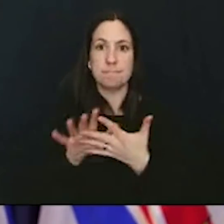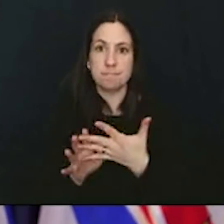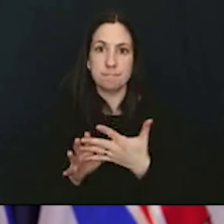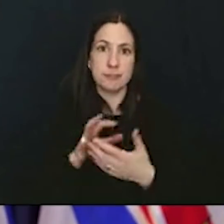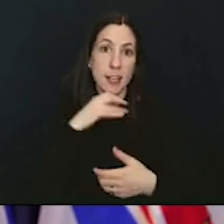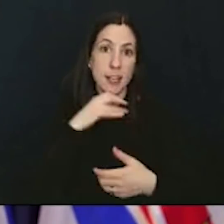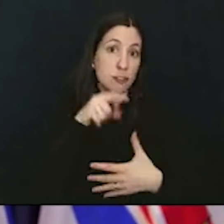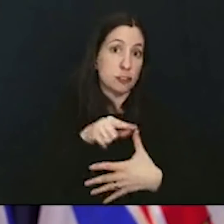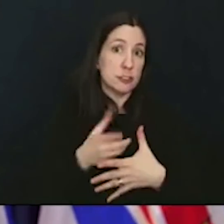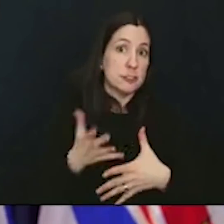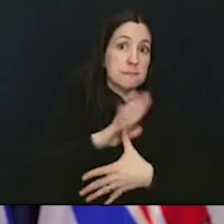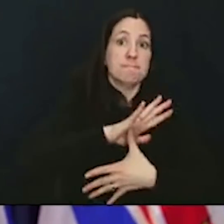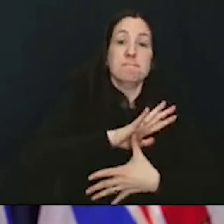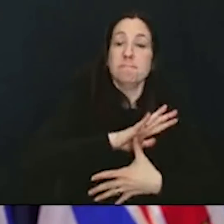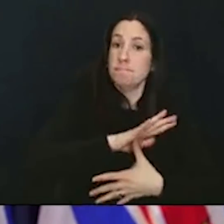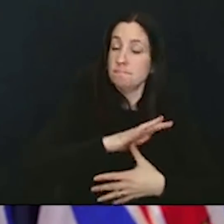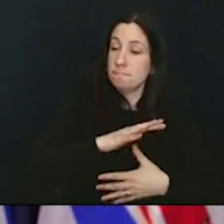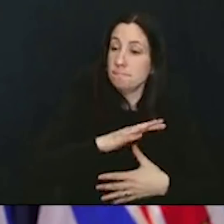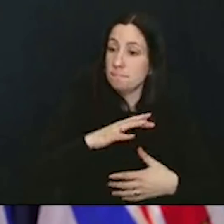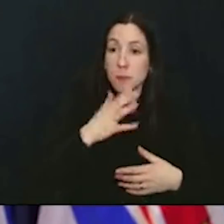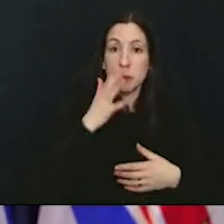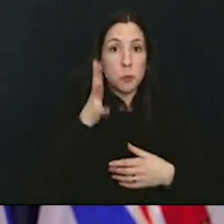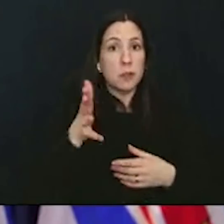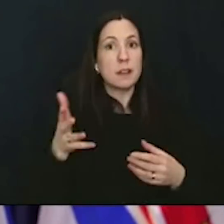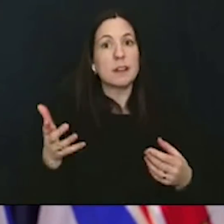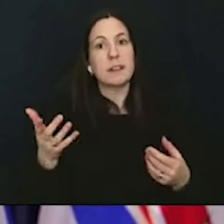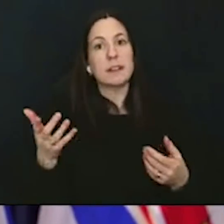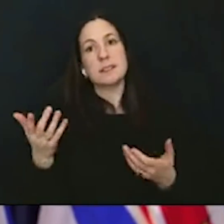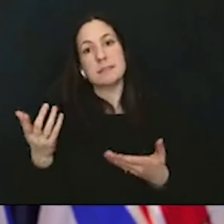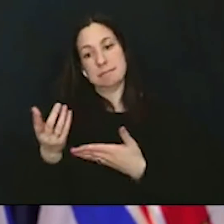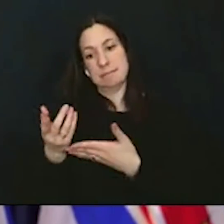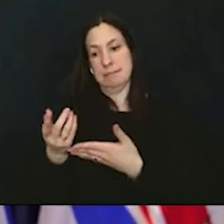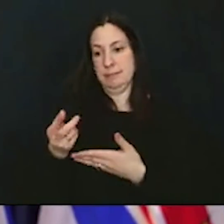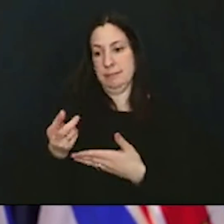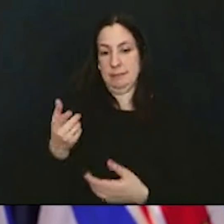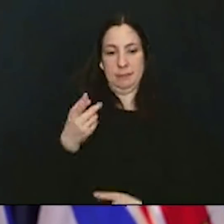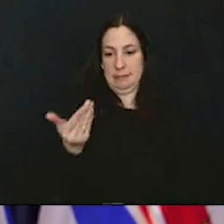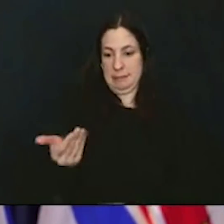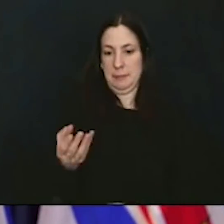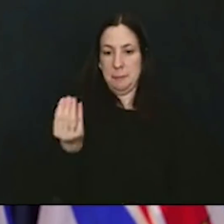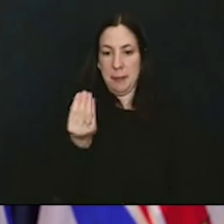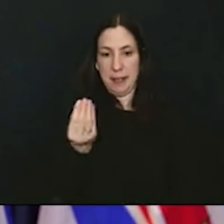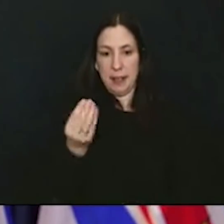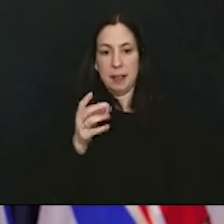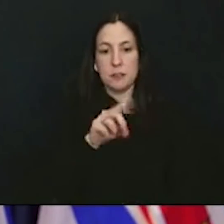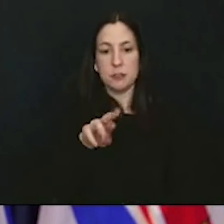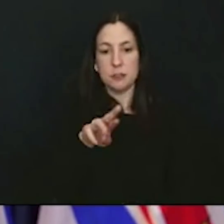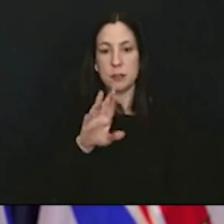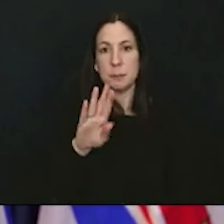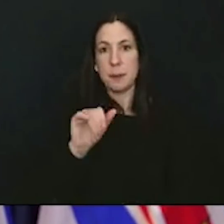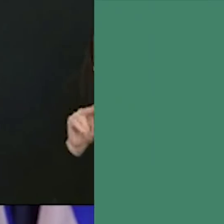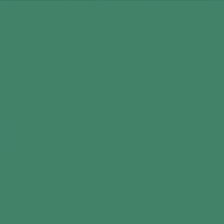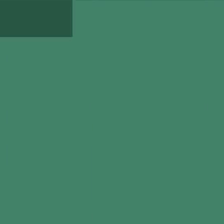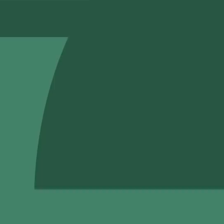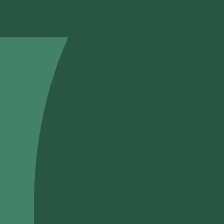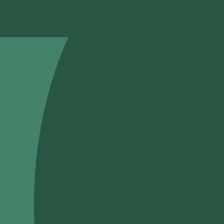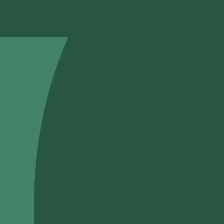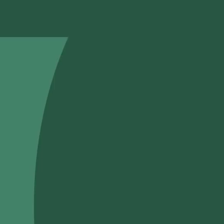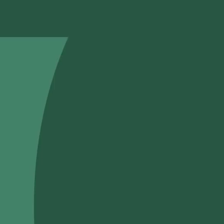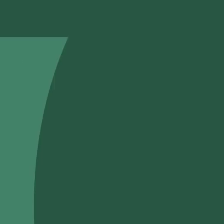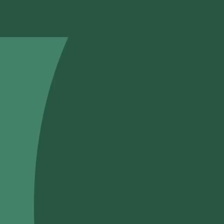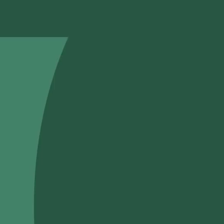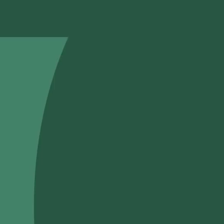have the broader information that Dr. Ballin will be presenting with our support next Monday.